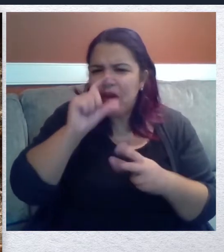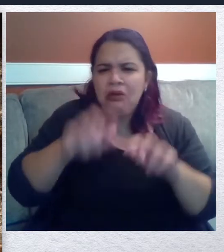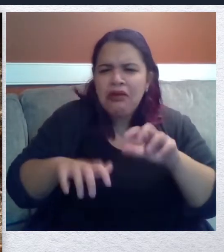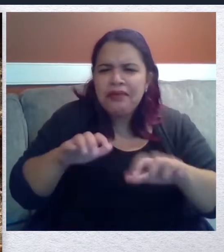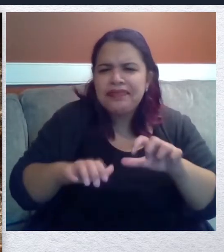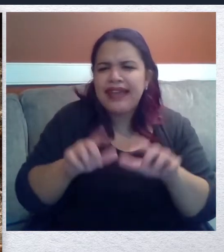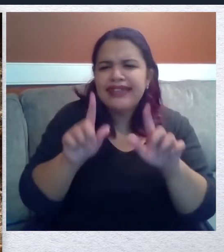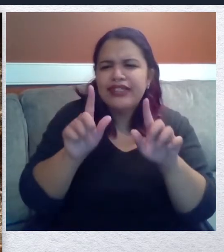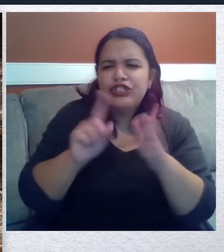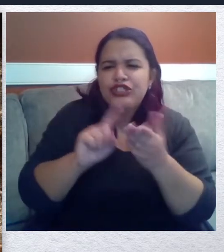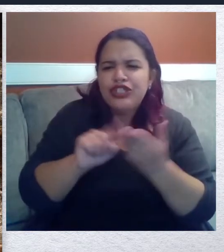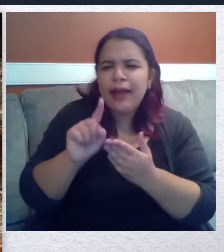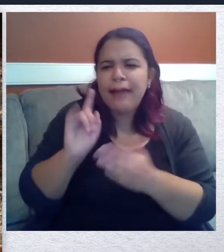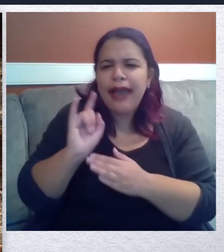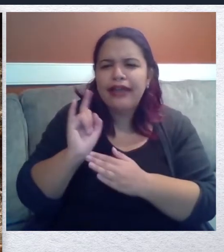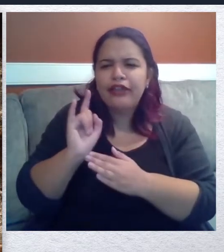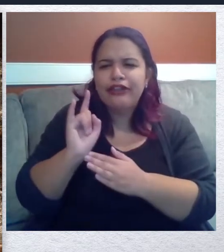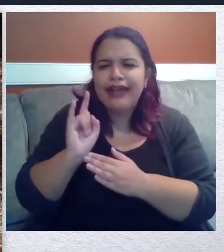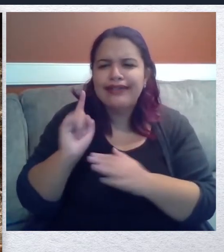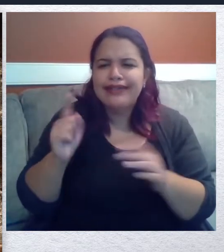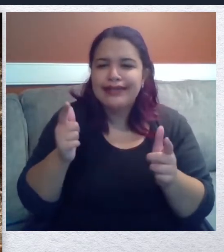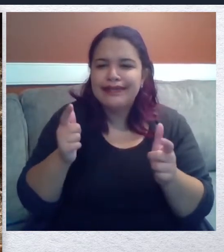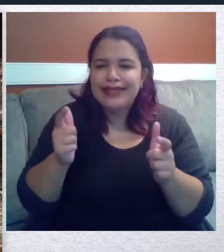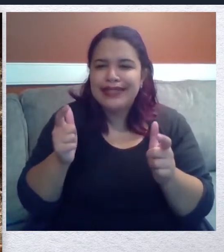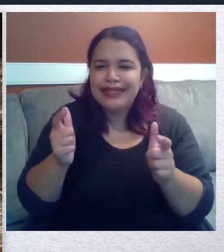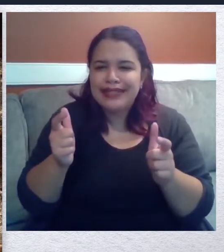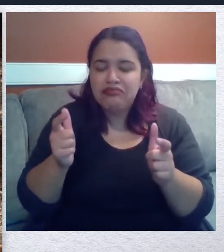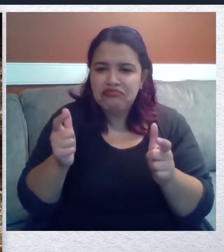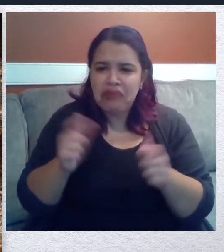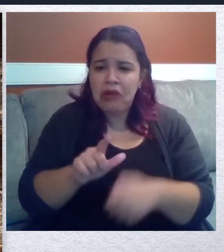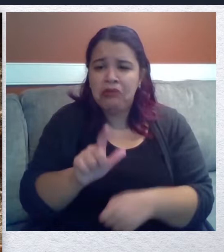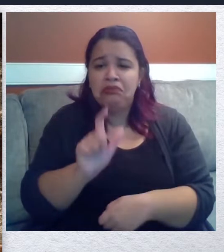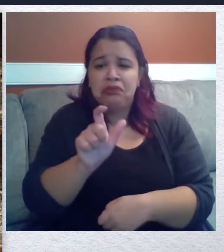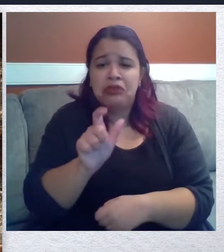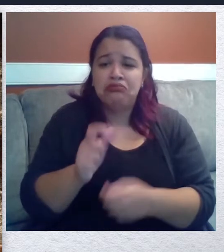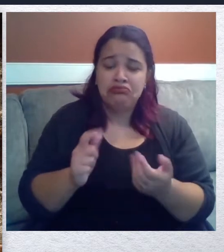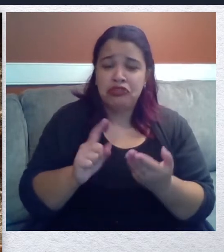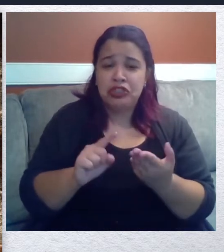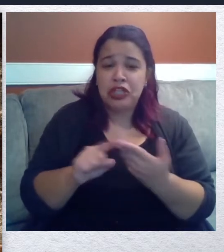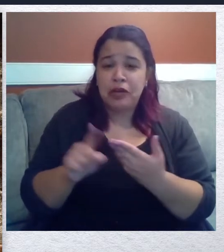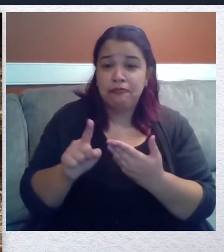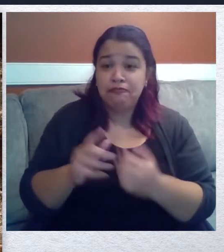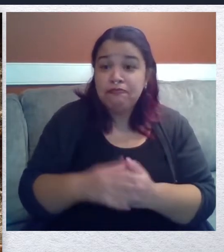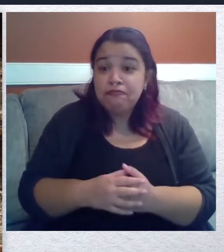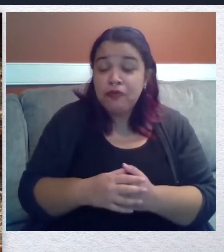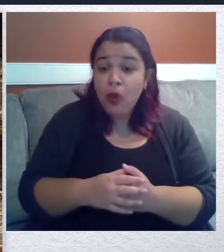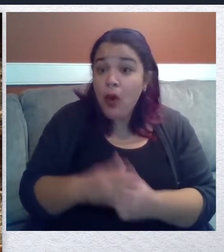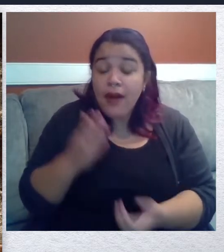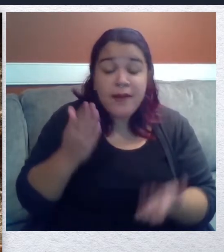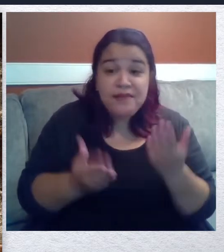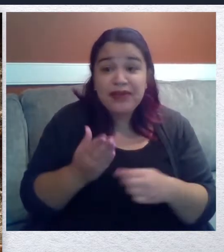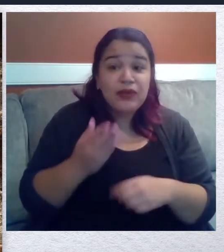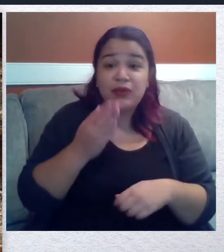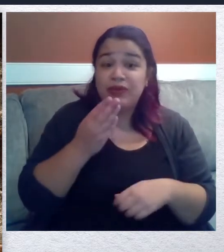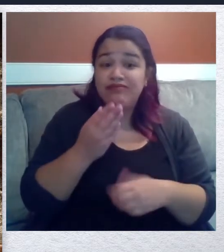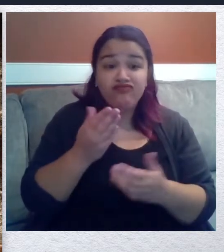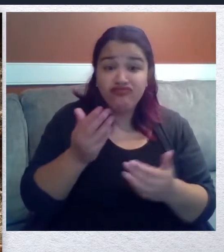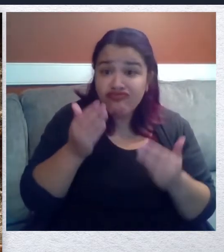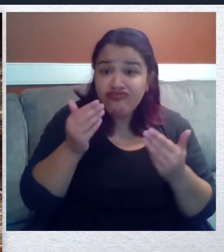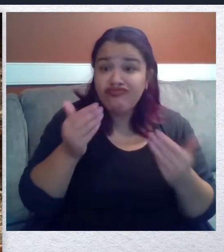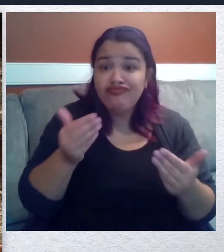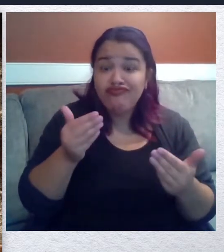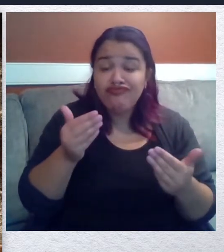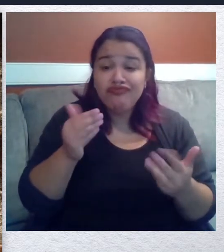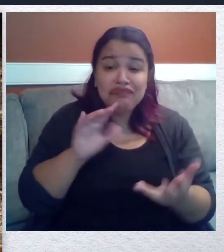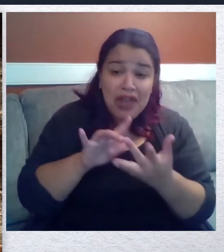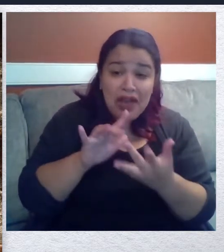that come up. Or you can test your connection by having a conversation with a friend, a family member, or your